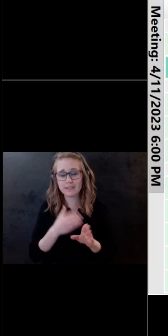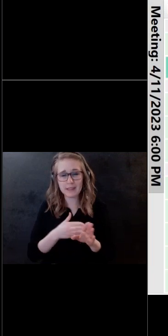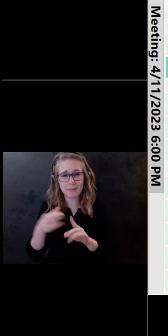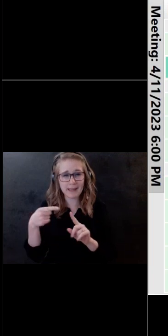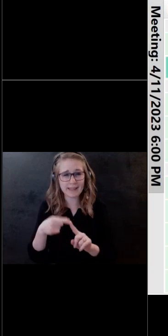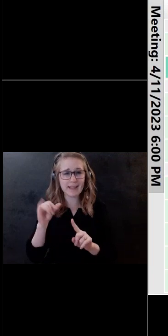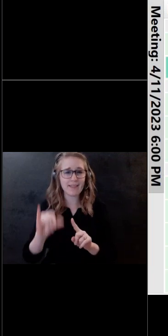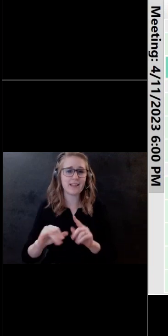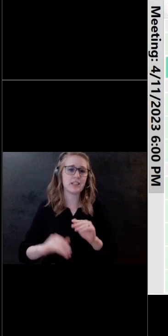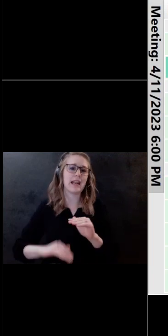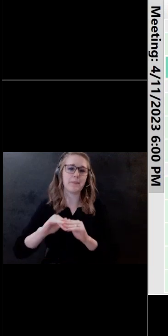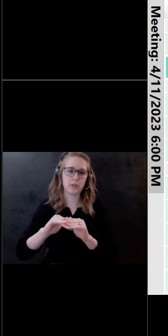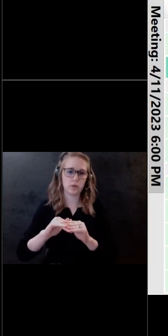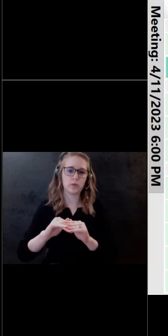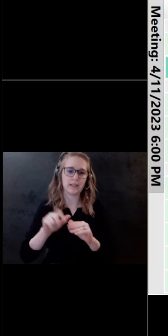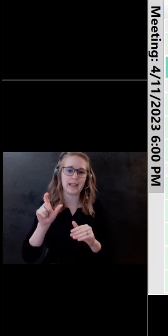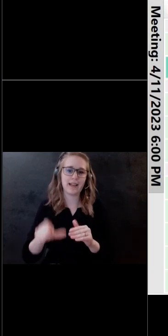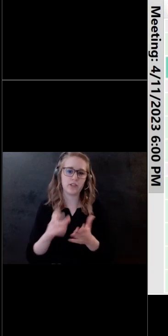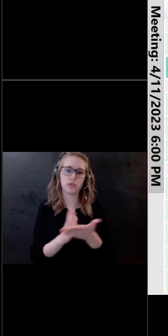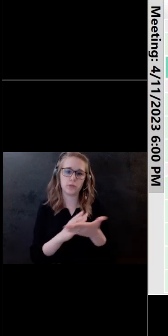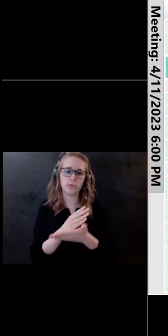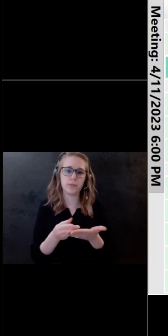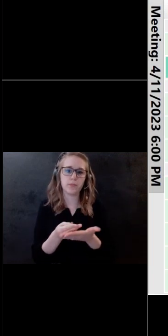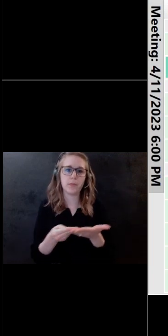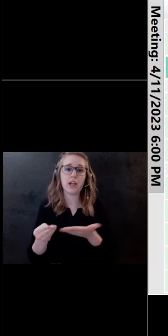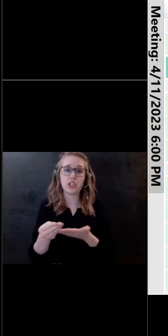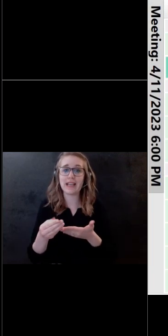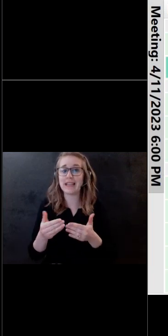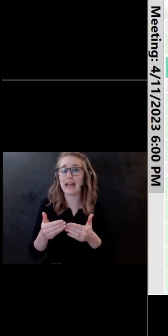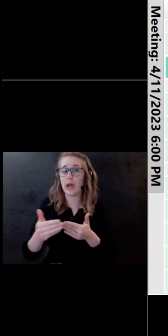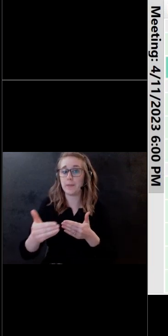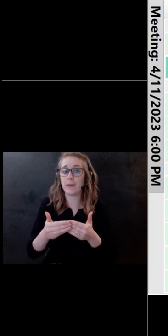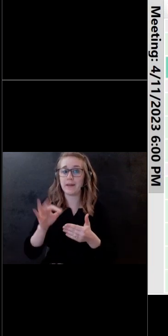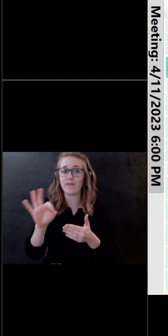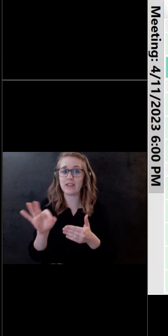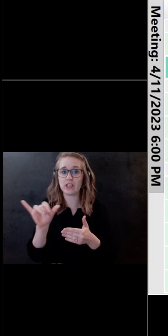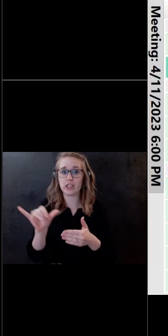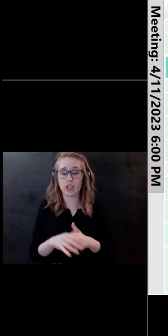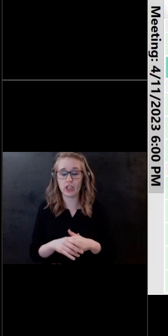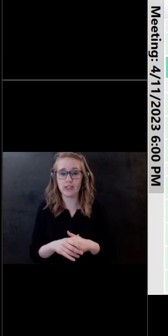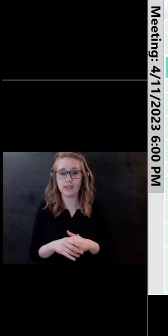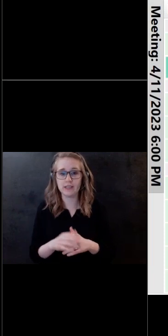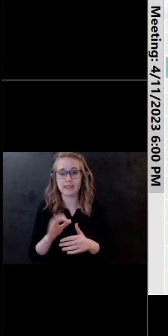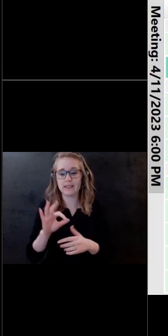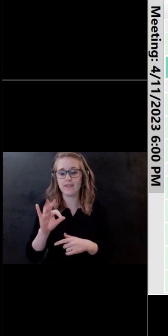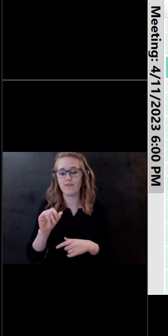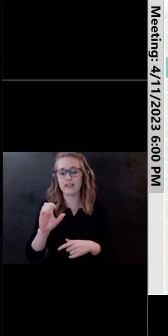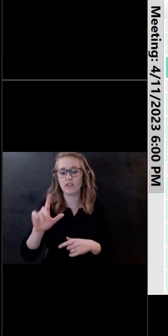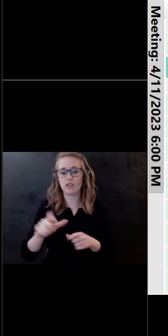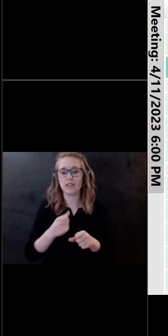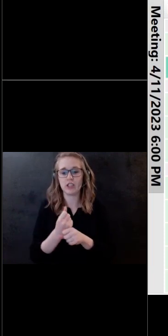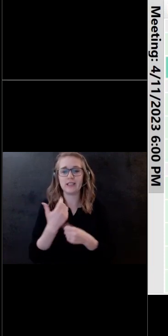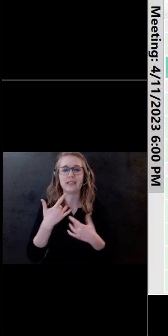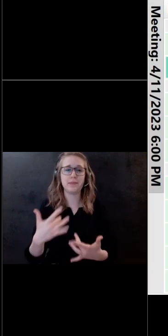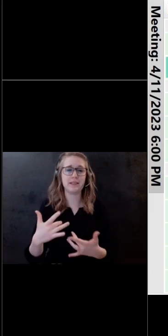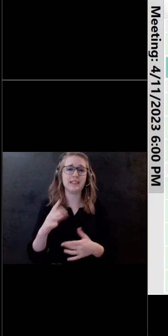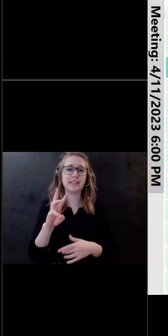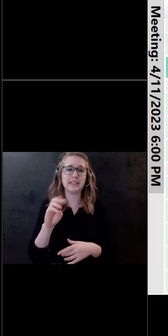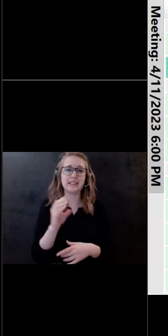just an up to, and we would have to budget it in this upcoming fiscal year. So it would usually take about 60 to 90 days to procure